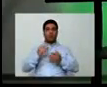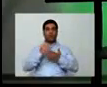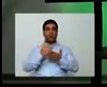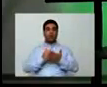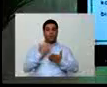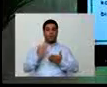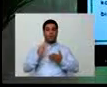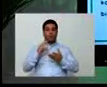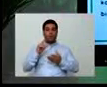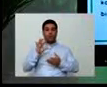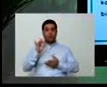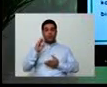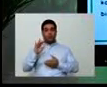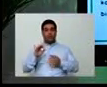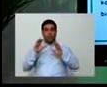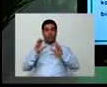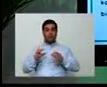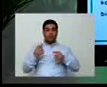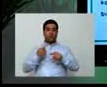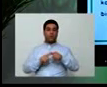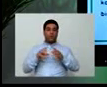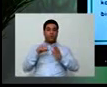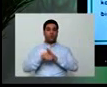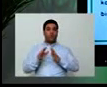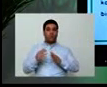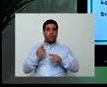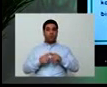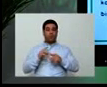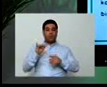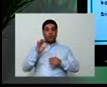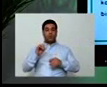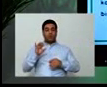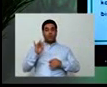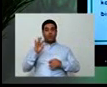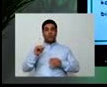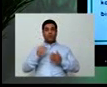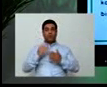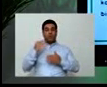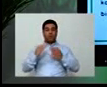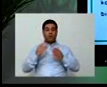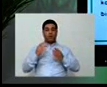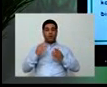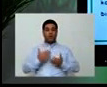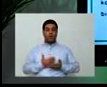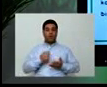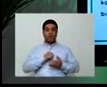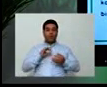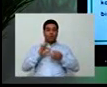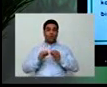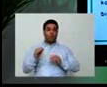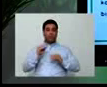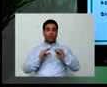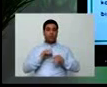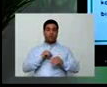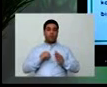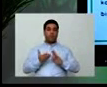tarkibi, xususiyatlari, qonuniyatlaridan iborat bo'lib, bu jihatdan biosfera darajasi hayotning eng murakkab tuzilgan,